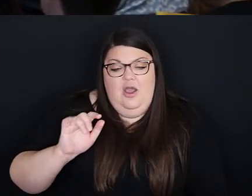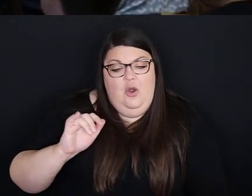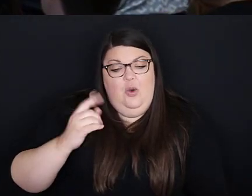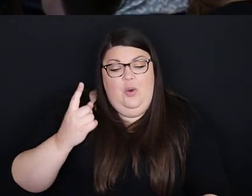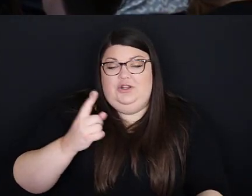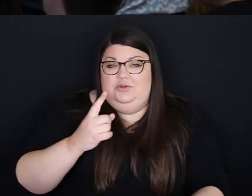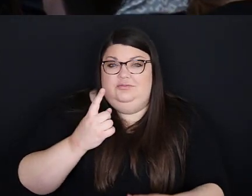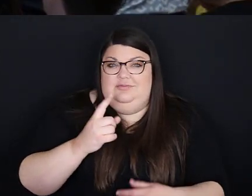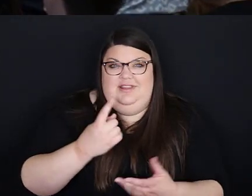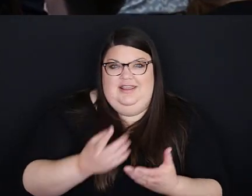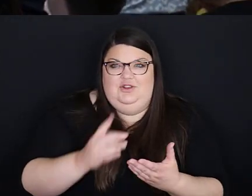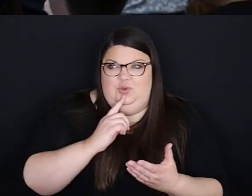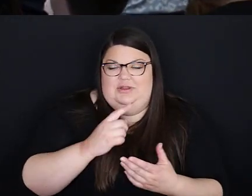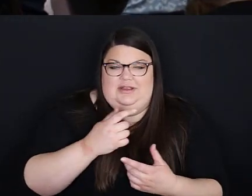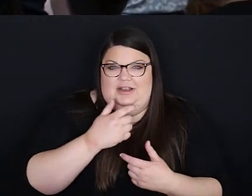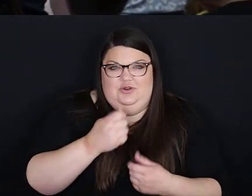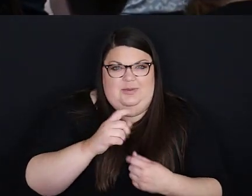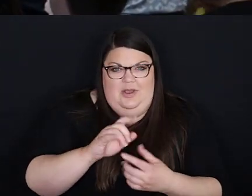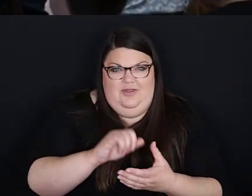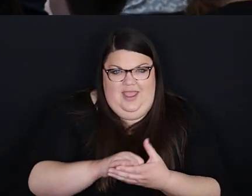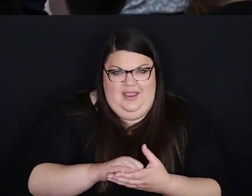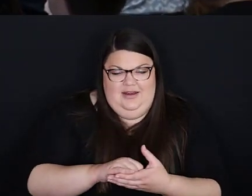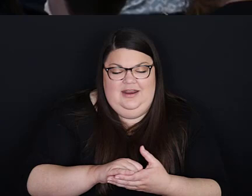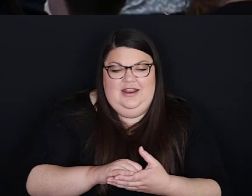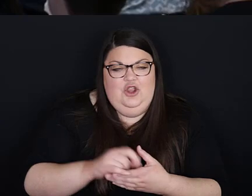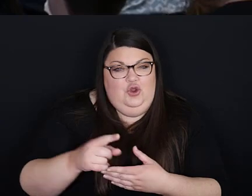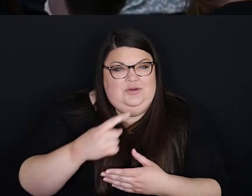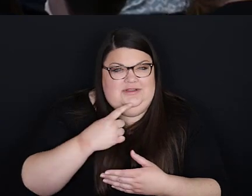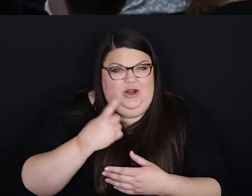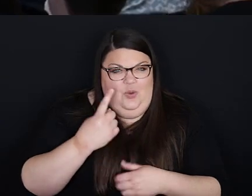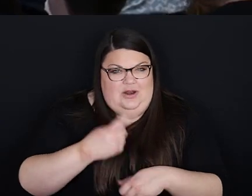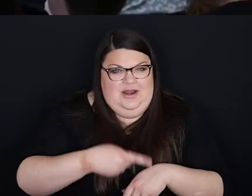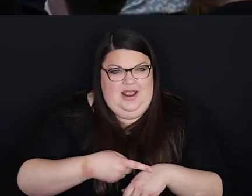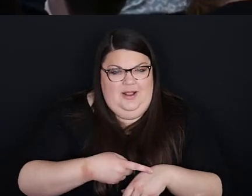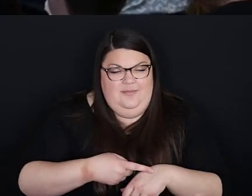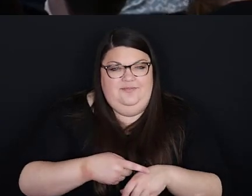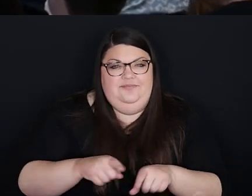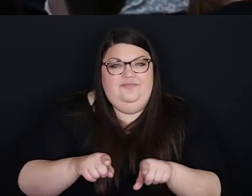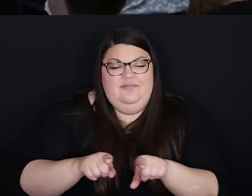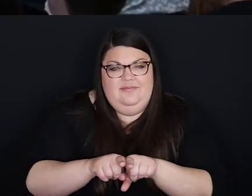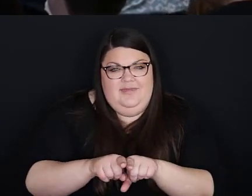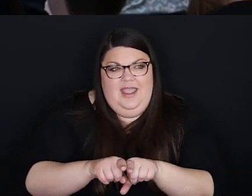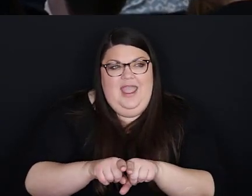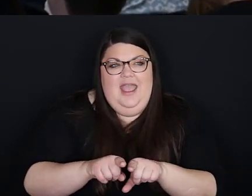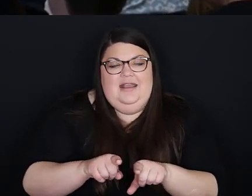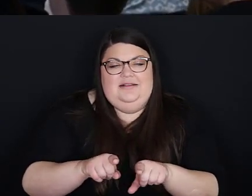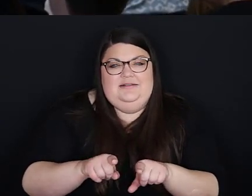is sort of remarkable about that piece is that you have said at one point that, you know, as